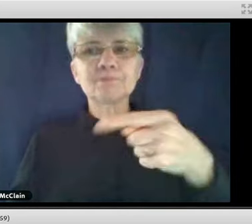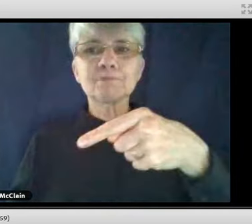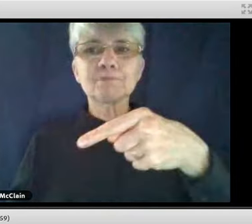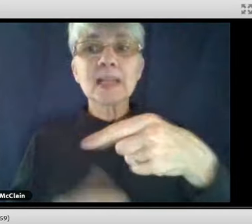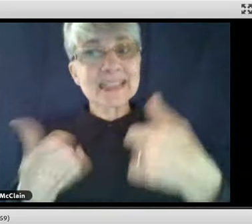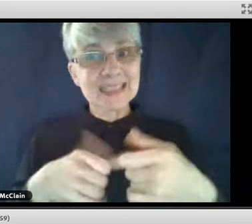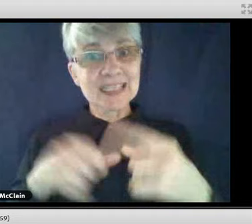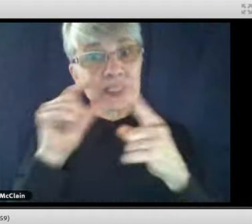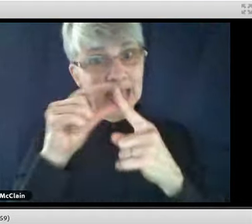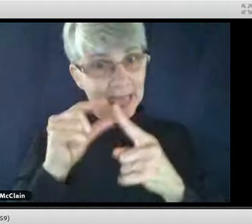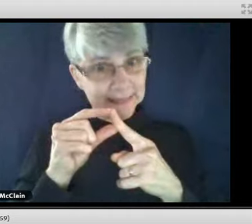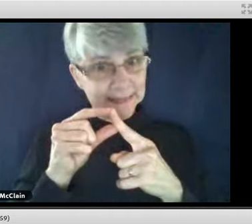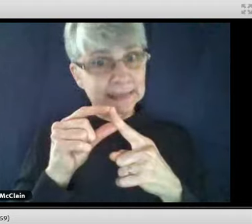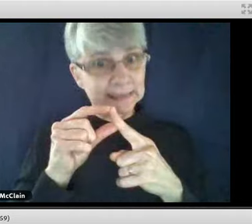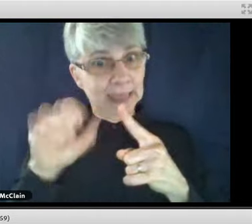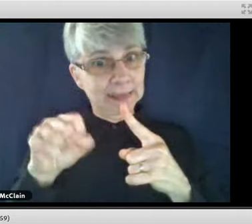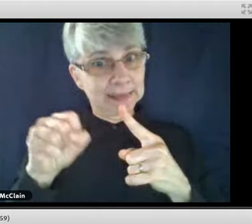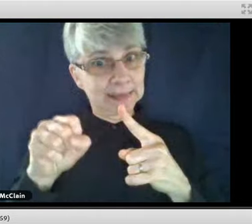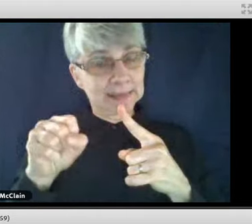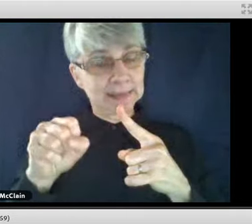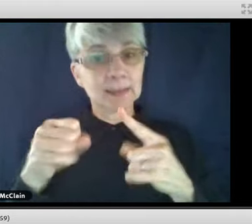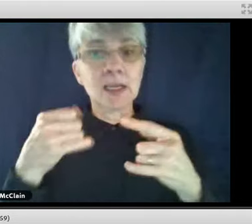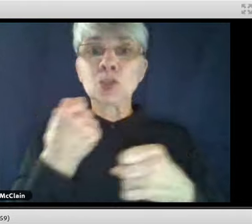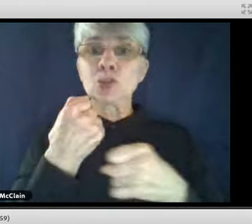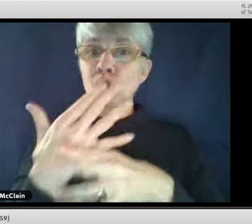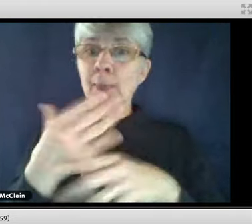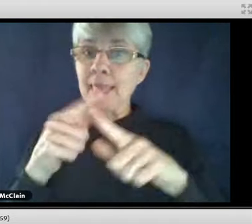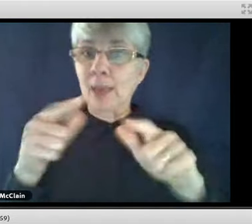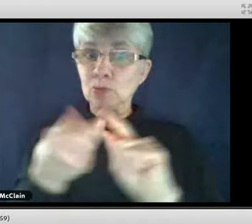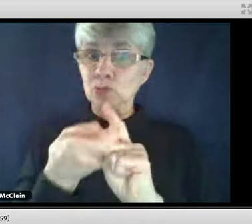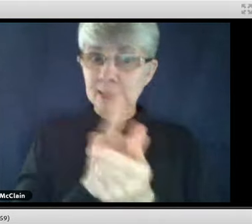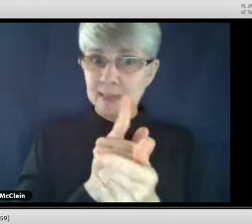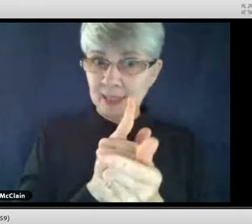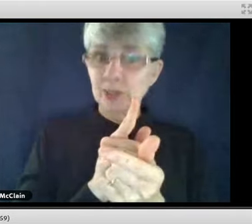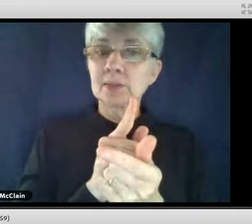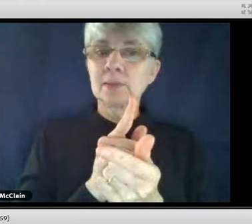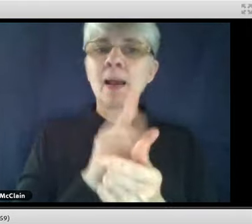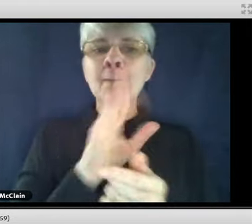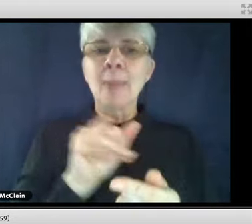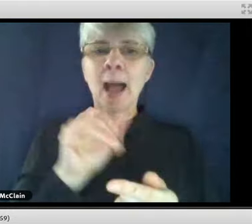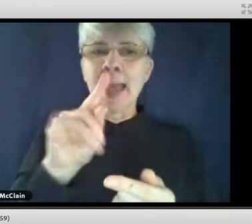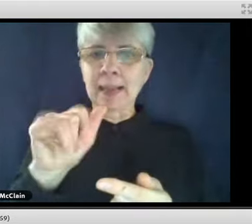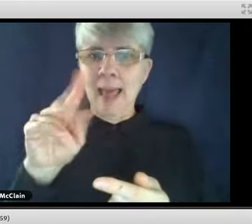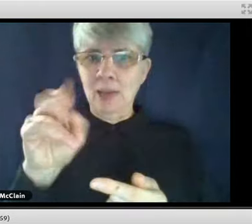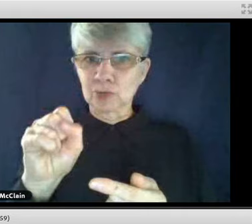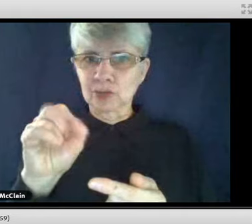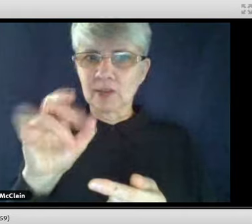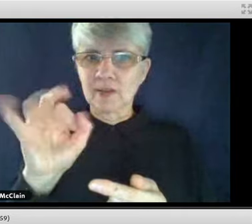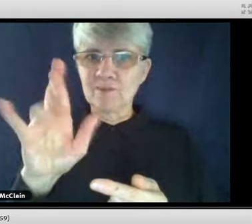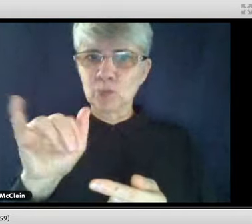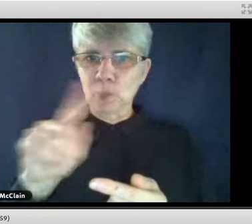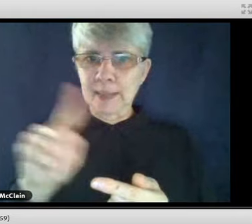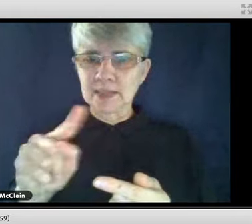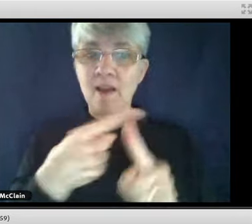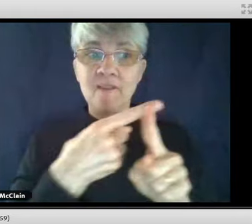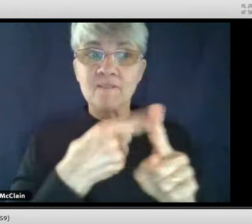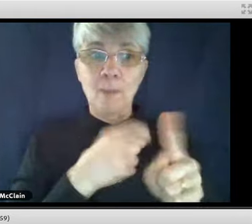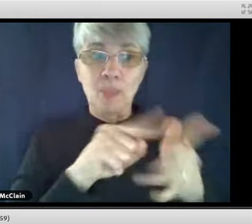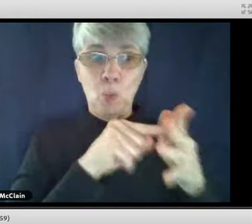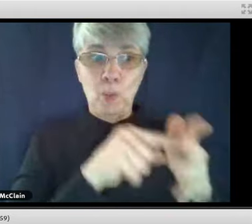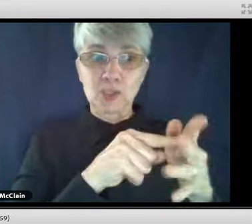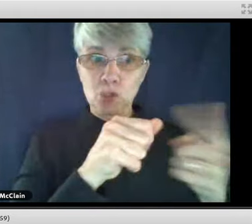text, okay? It's German language translation by Klaus Fritz of the original English text. Very